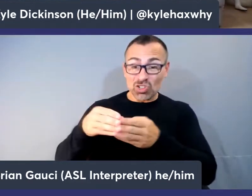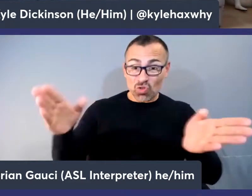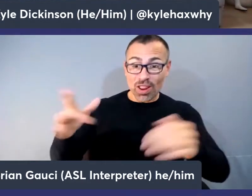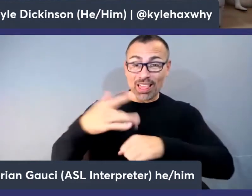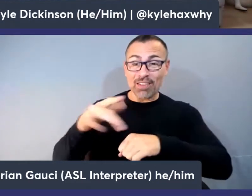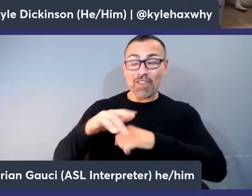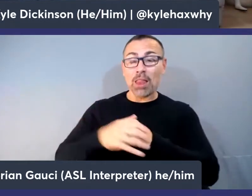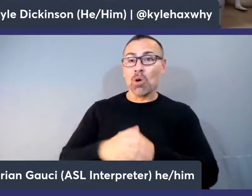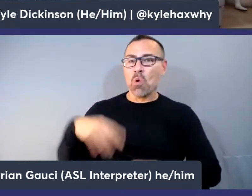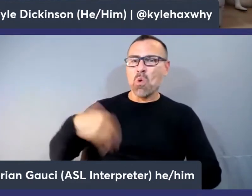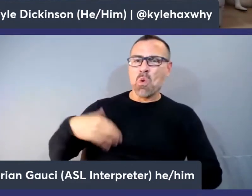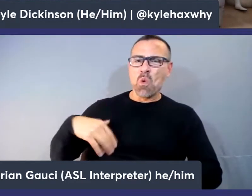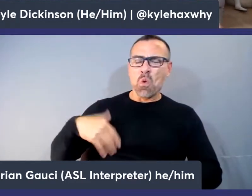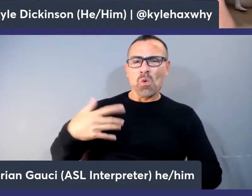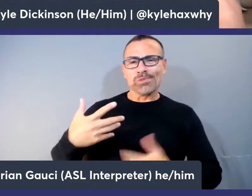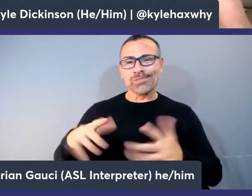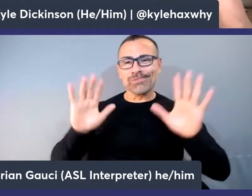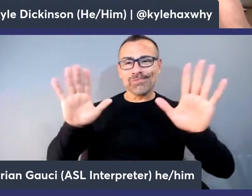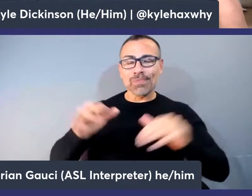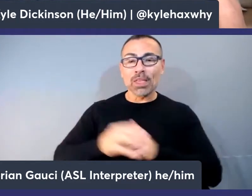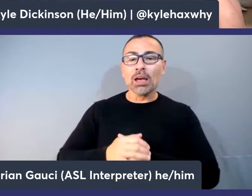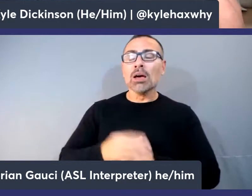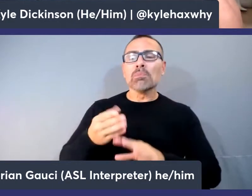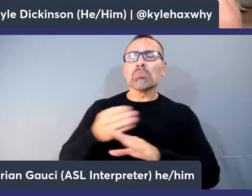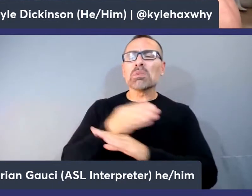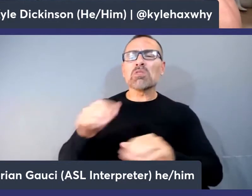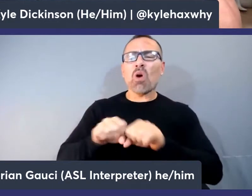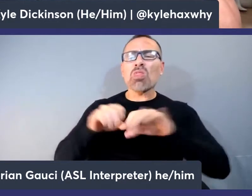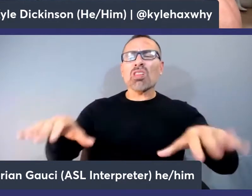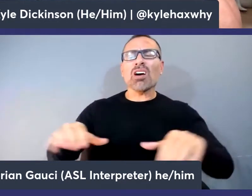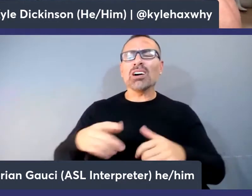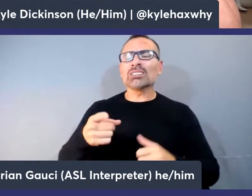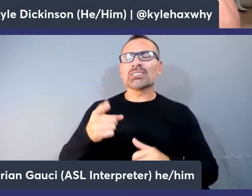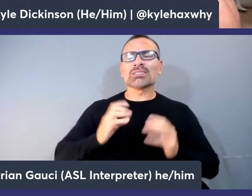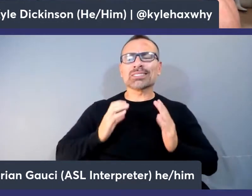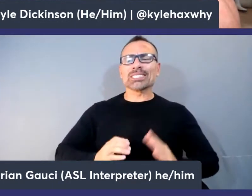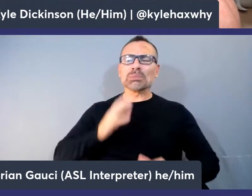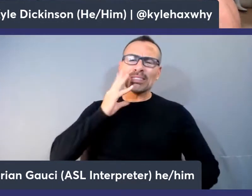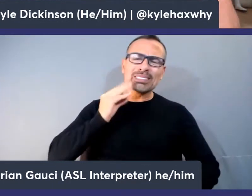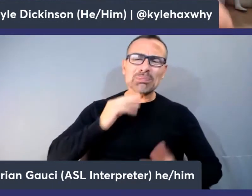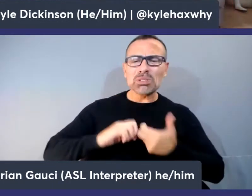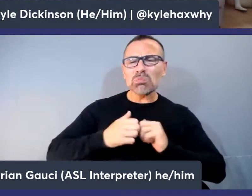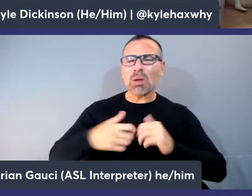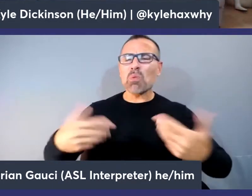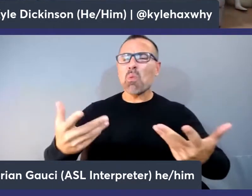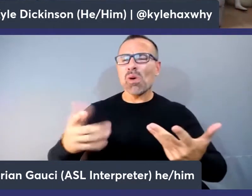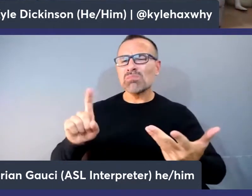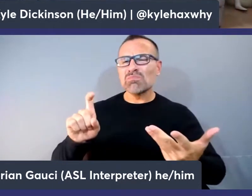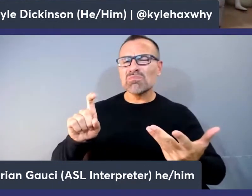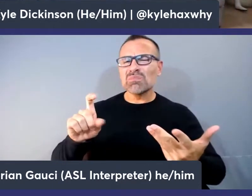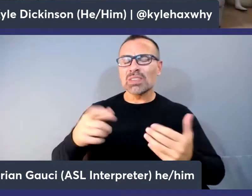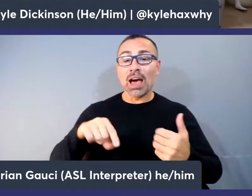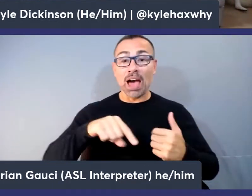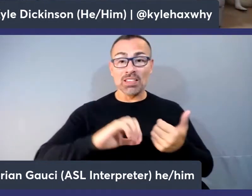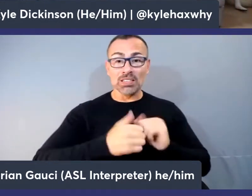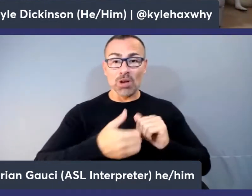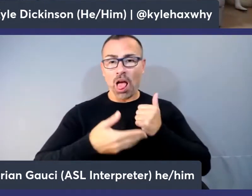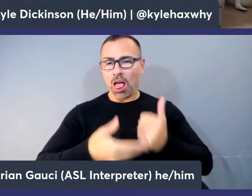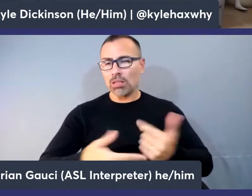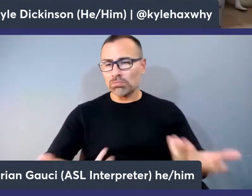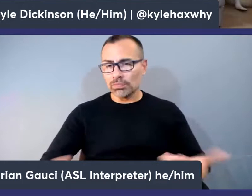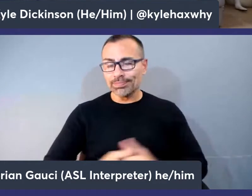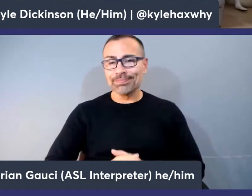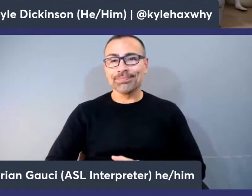So before the launch, what was the problem that customers are trying to solve that this launch now helps them with? Yeah, that's a great question,